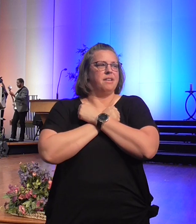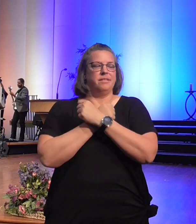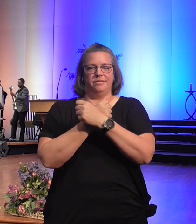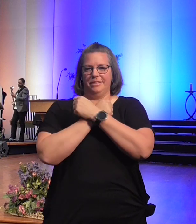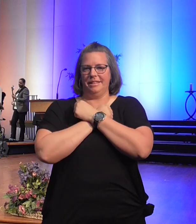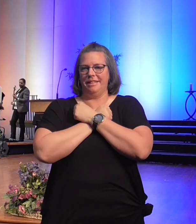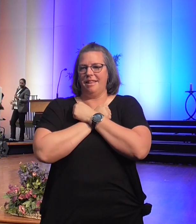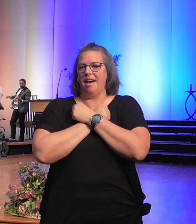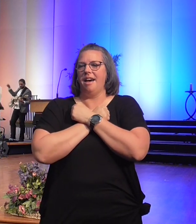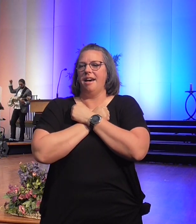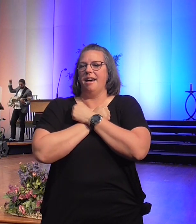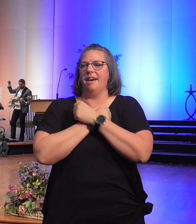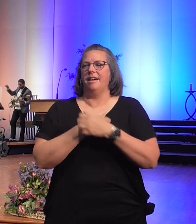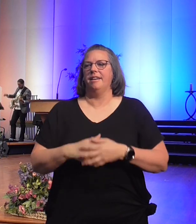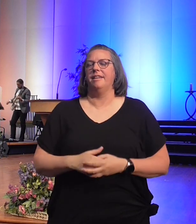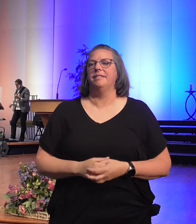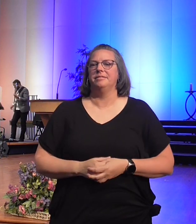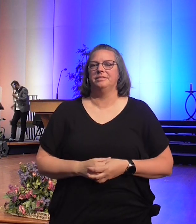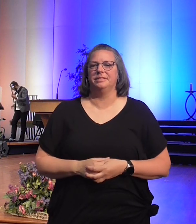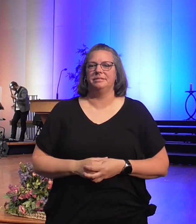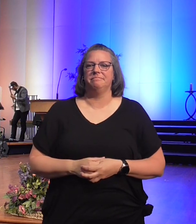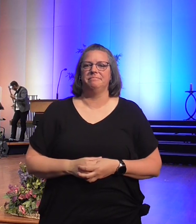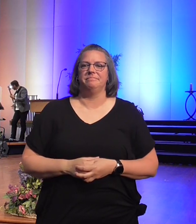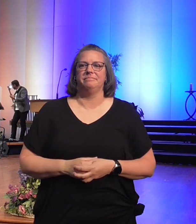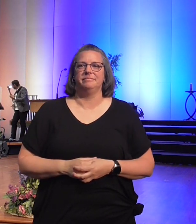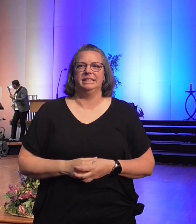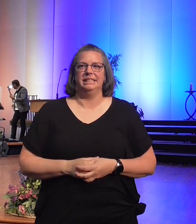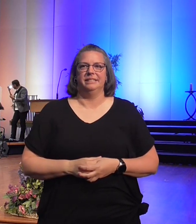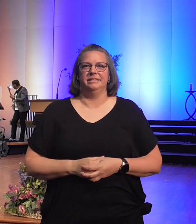Love, love,